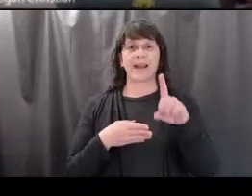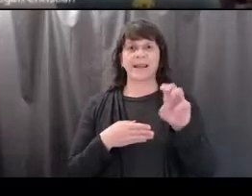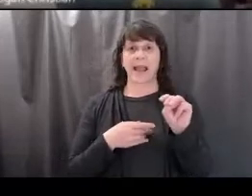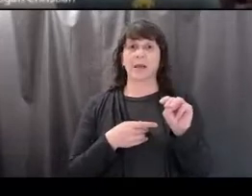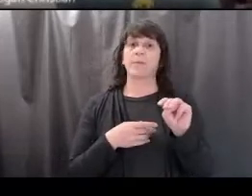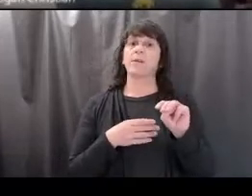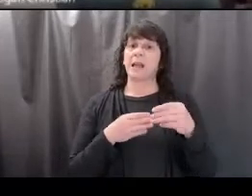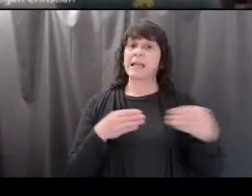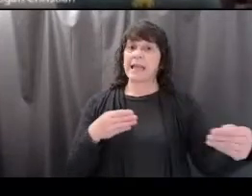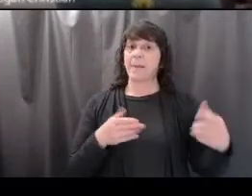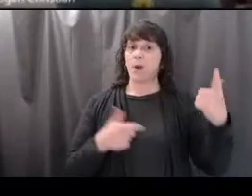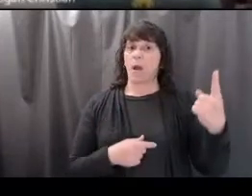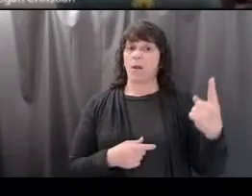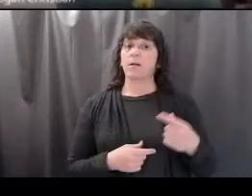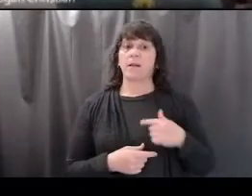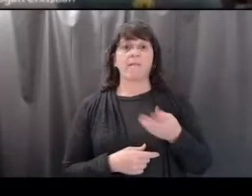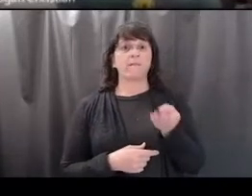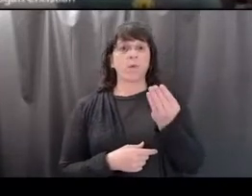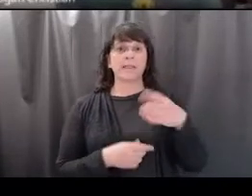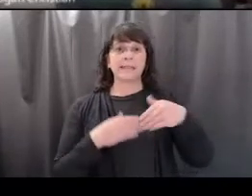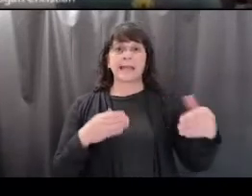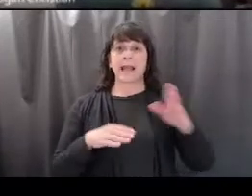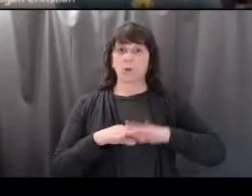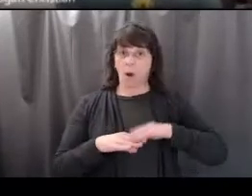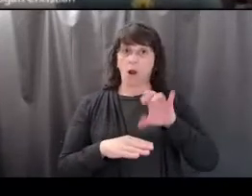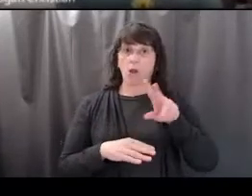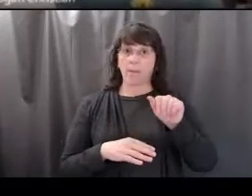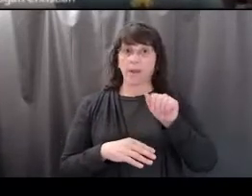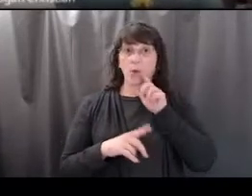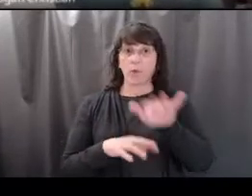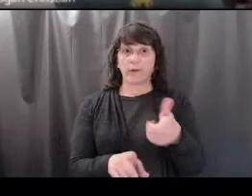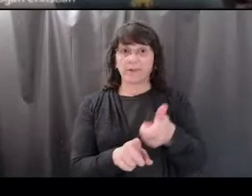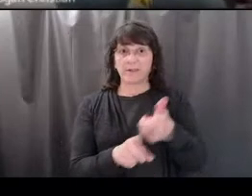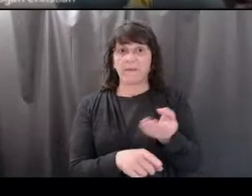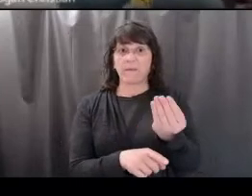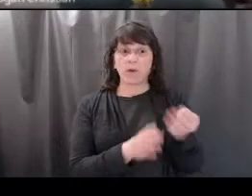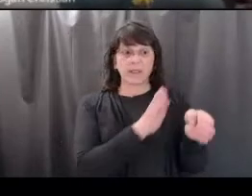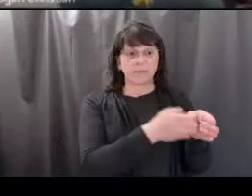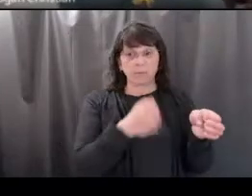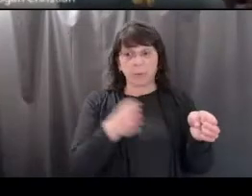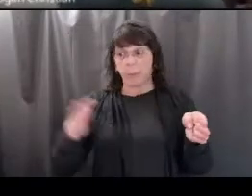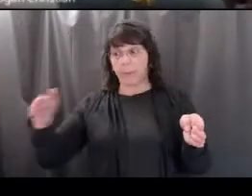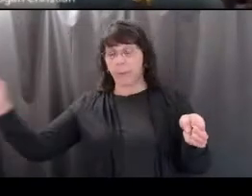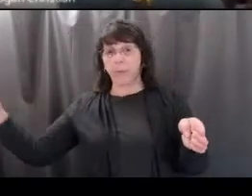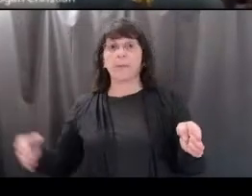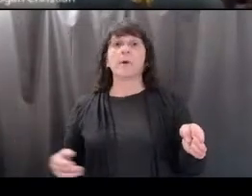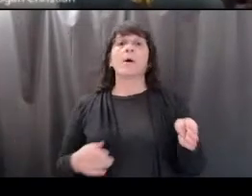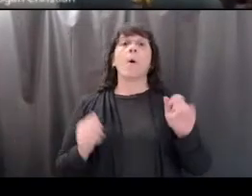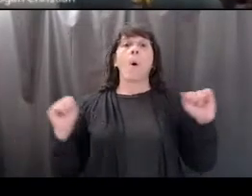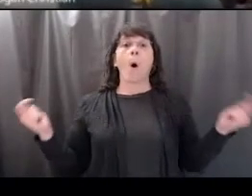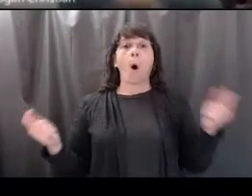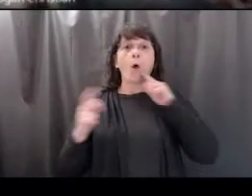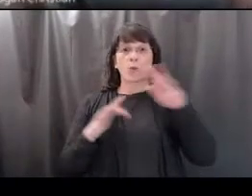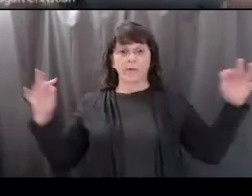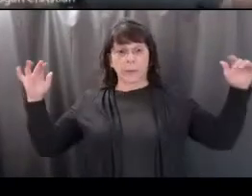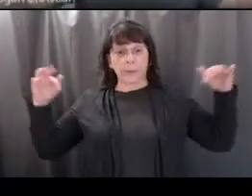big one. There are 14 dams on the main stem of the Columbia River and over 450 dams in the Columbia River